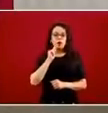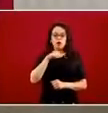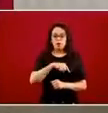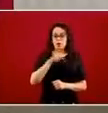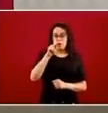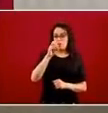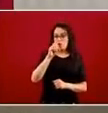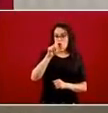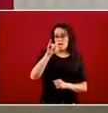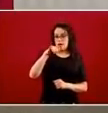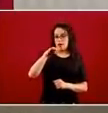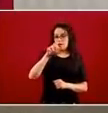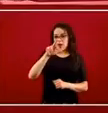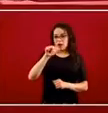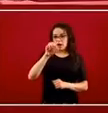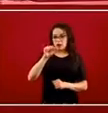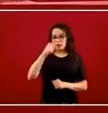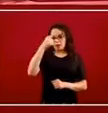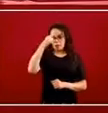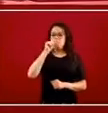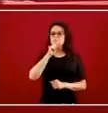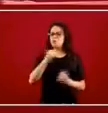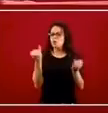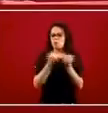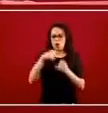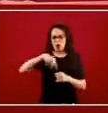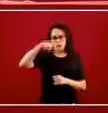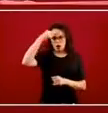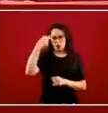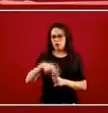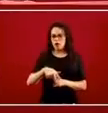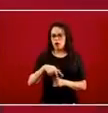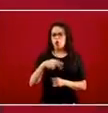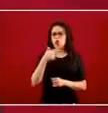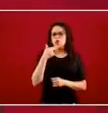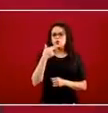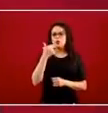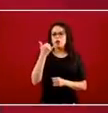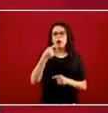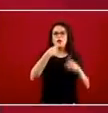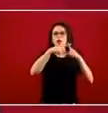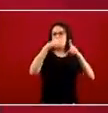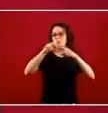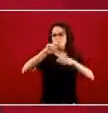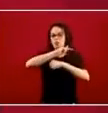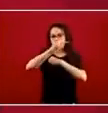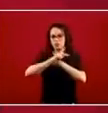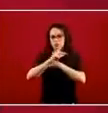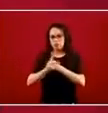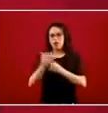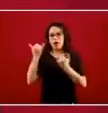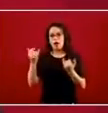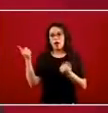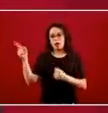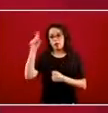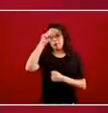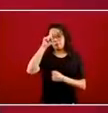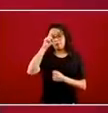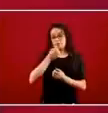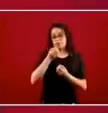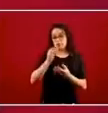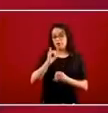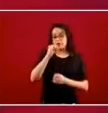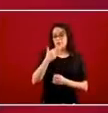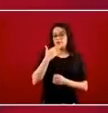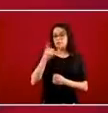that is very technical. From a technical perspective, is the same mechanism as normal test, but